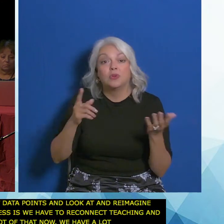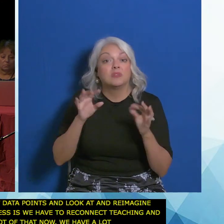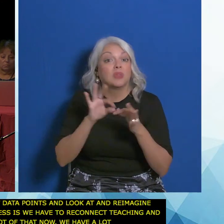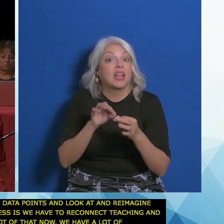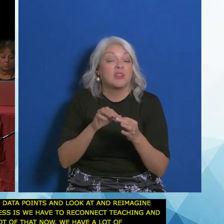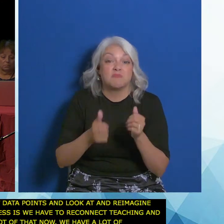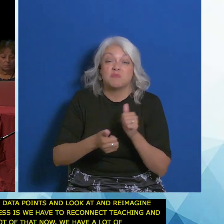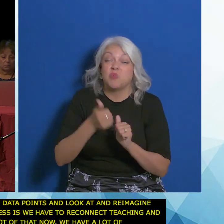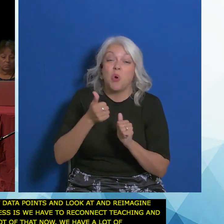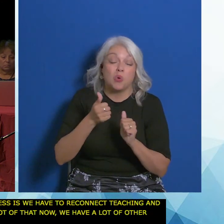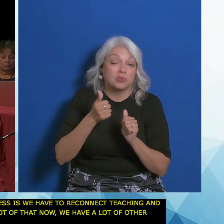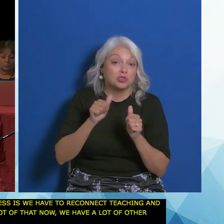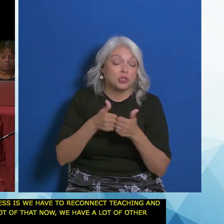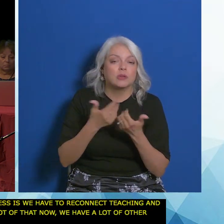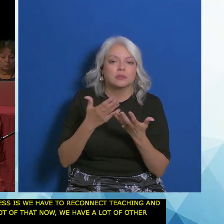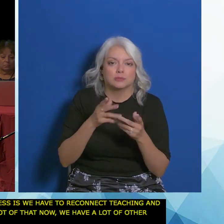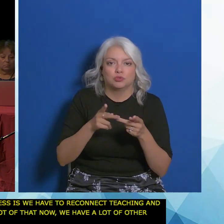So,